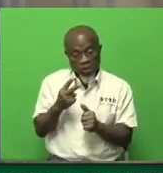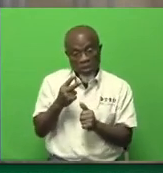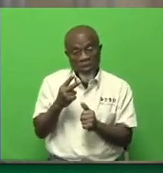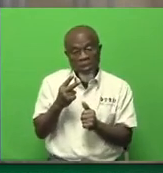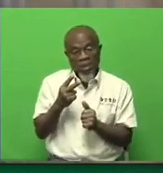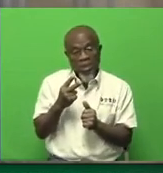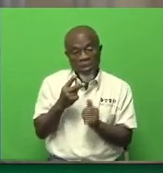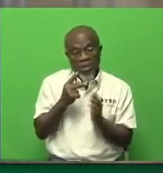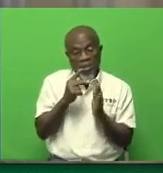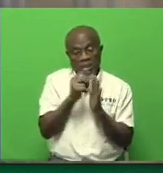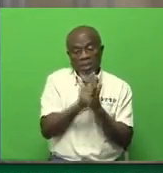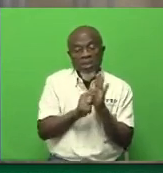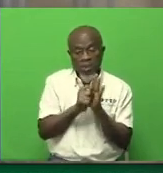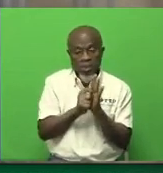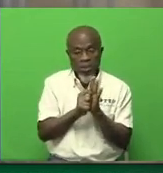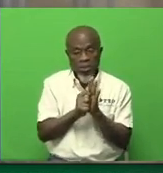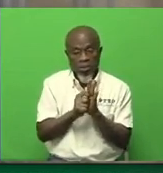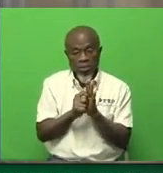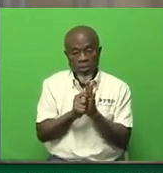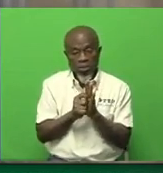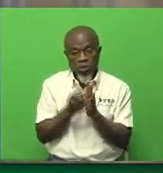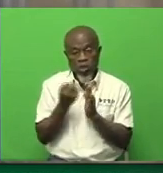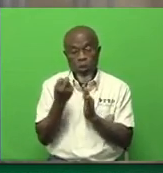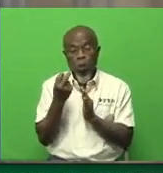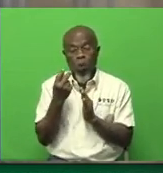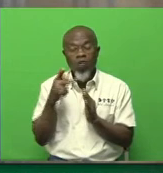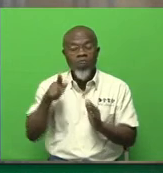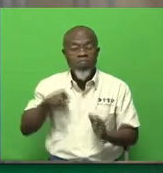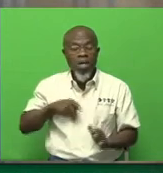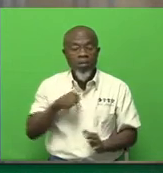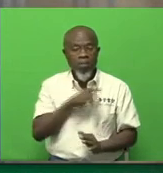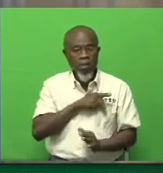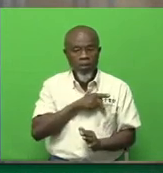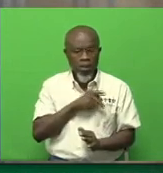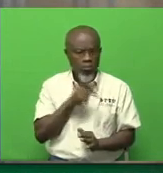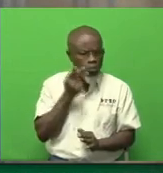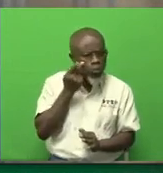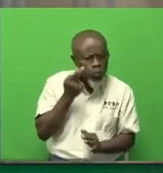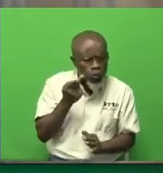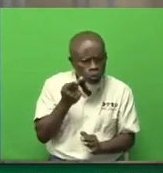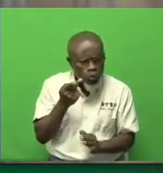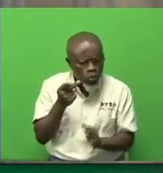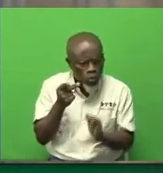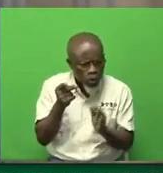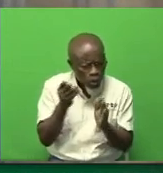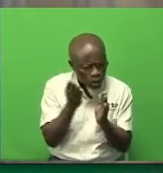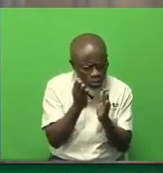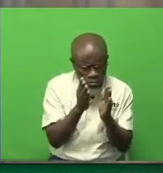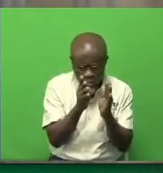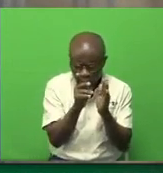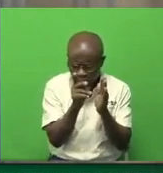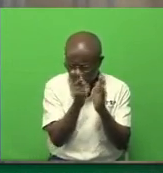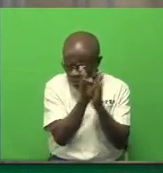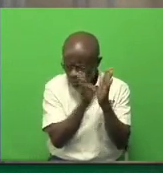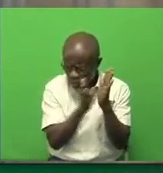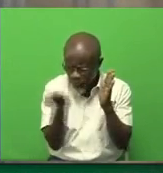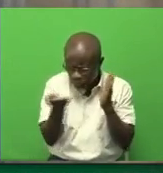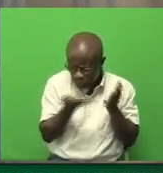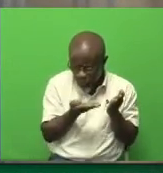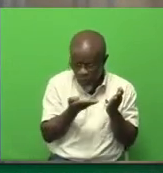of the 12th Parliament and no bill is inside none has been laid